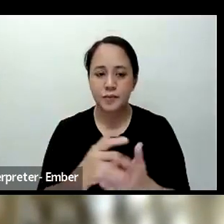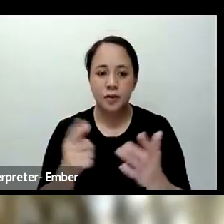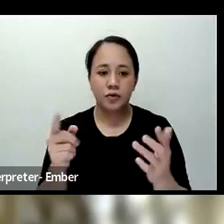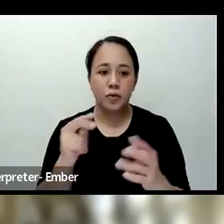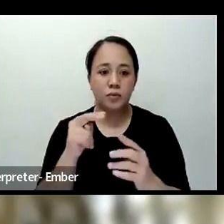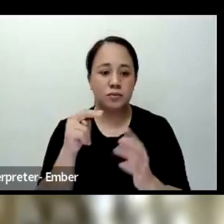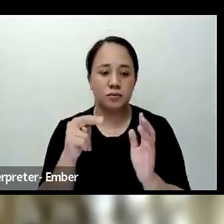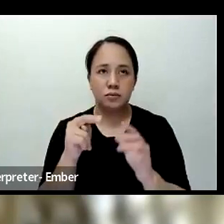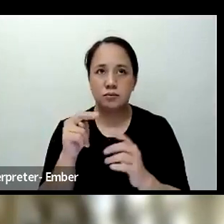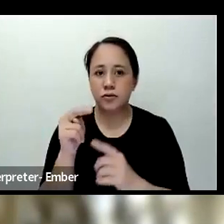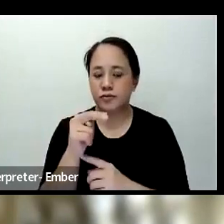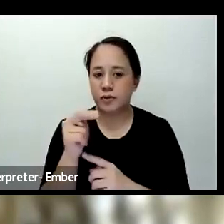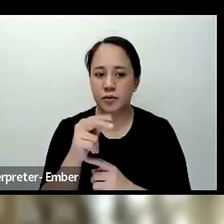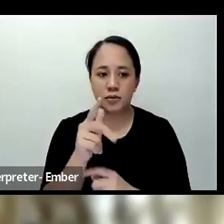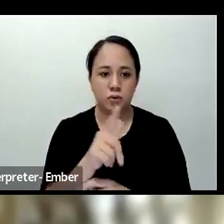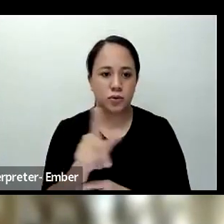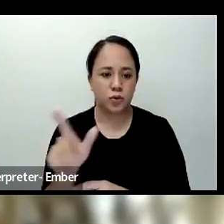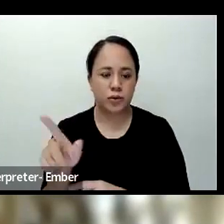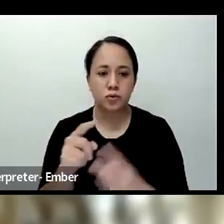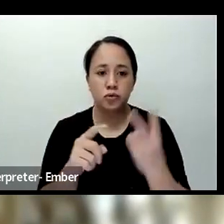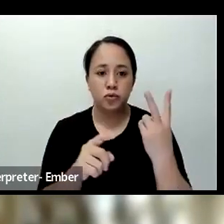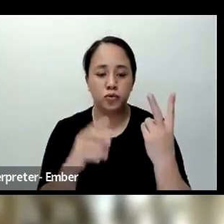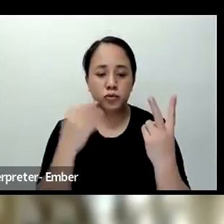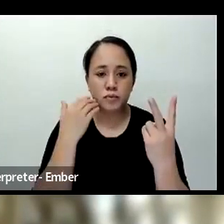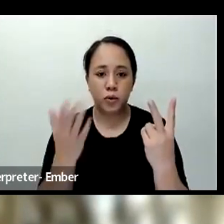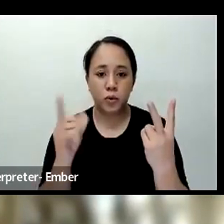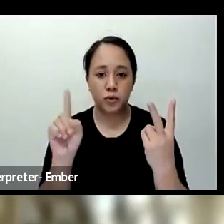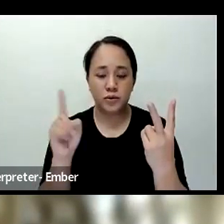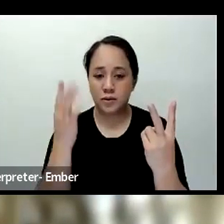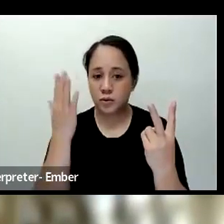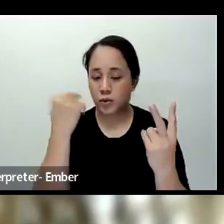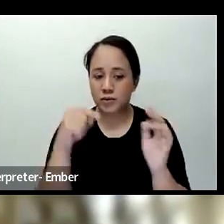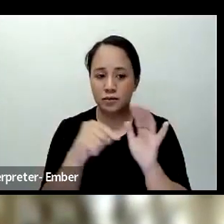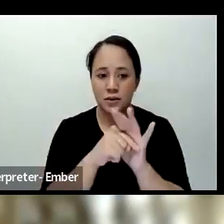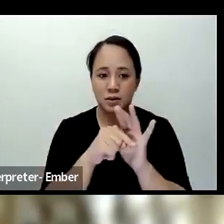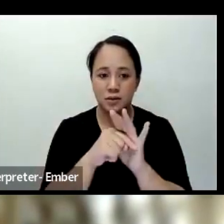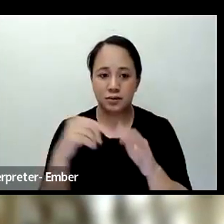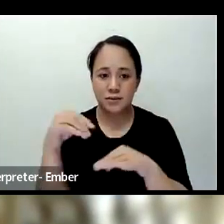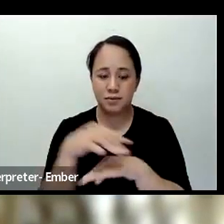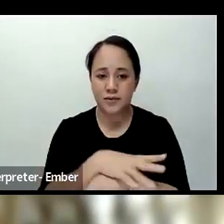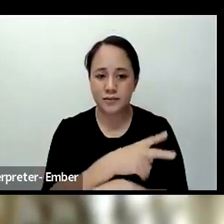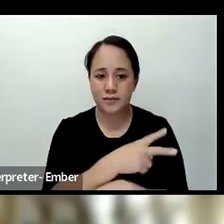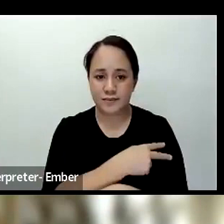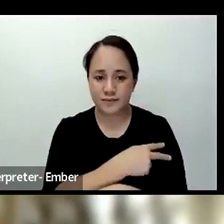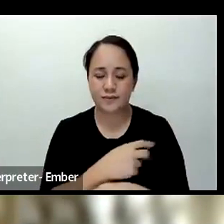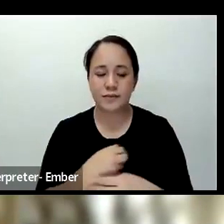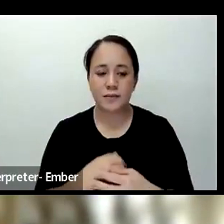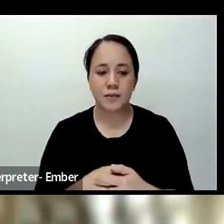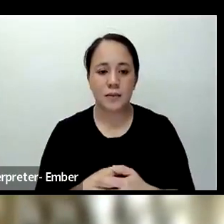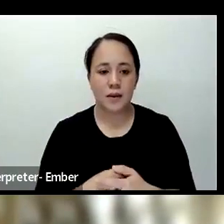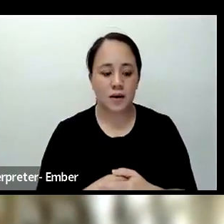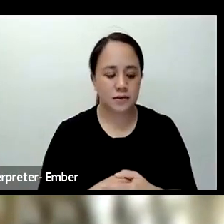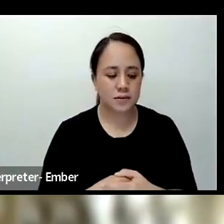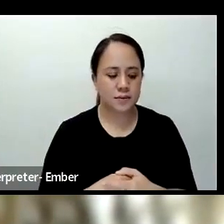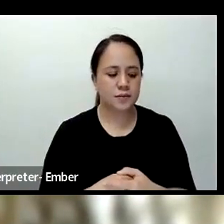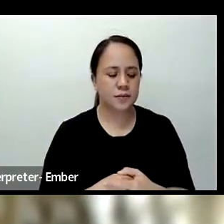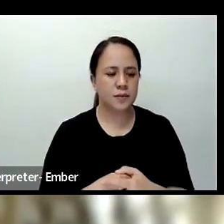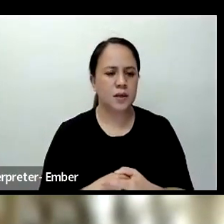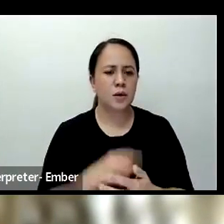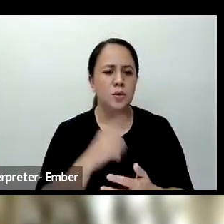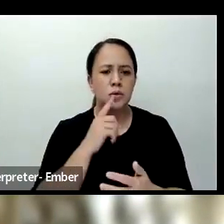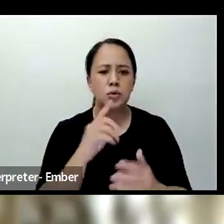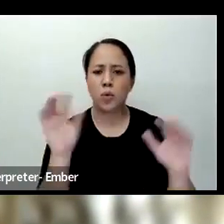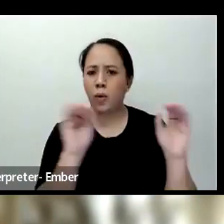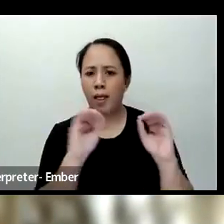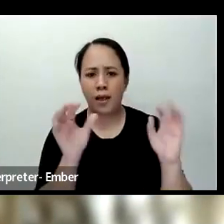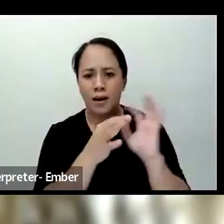November 2021, there were only 2 deaths because of adverse effects. So there is really no